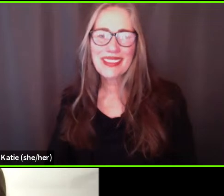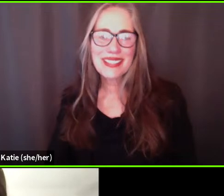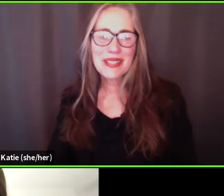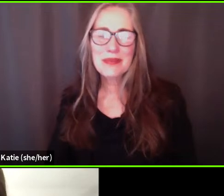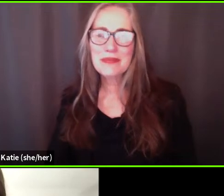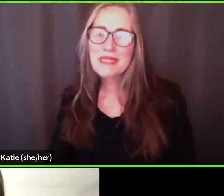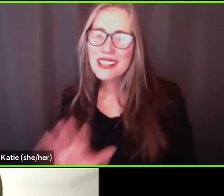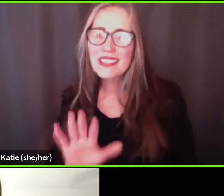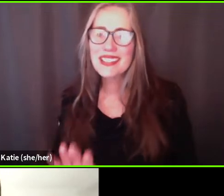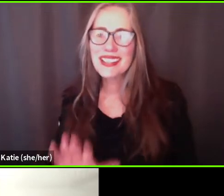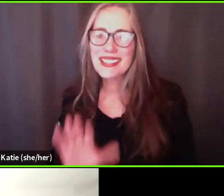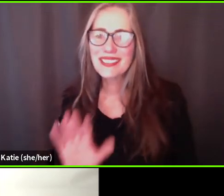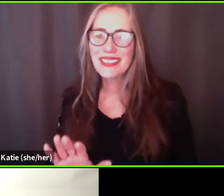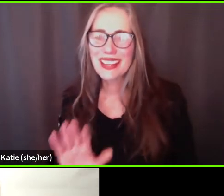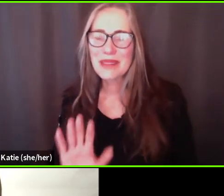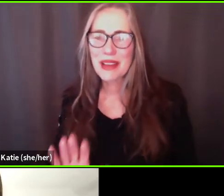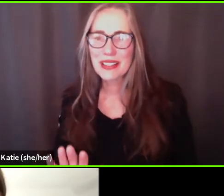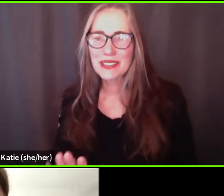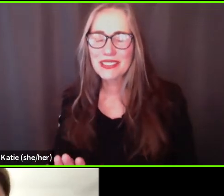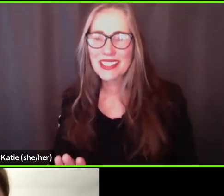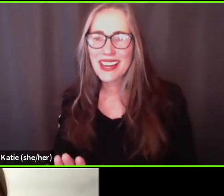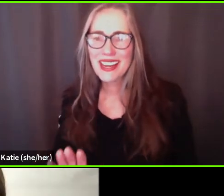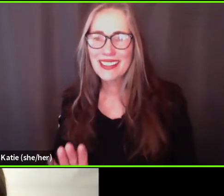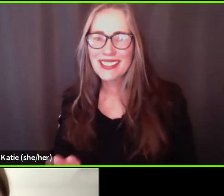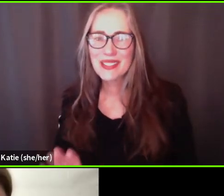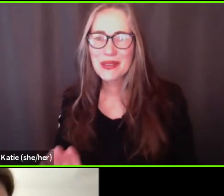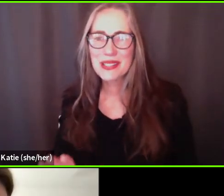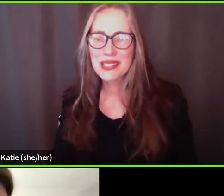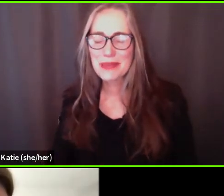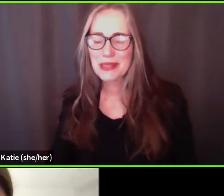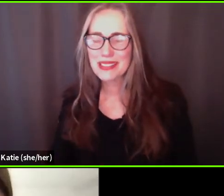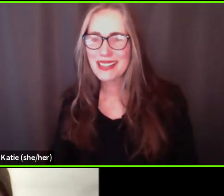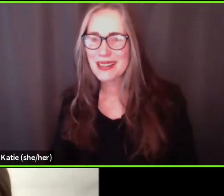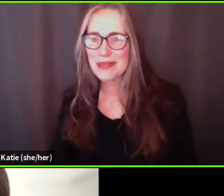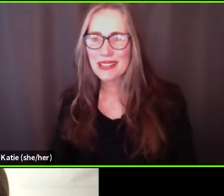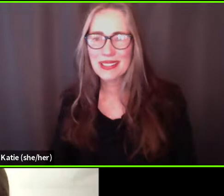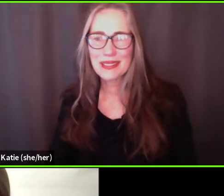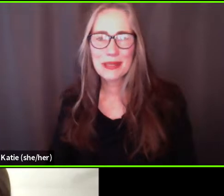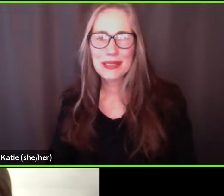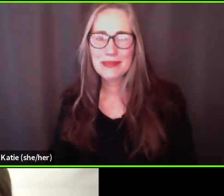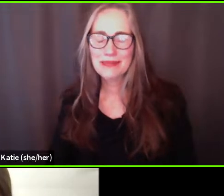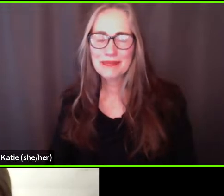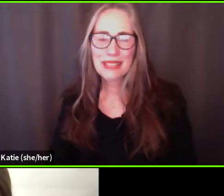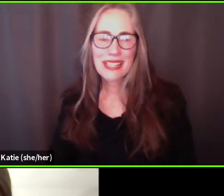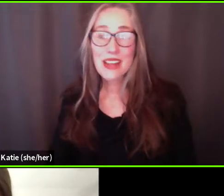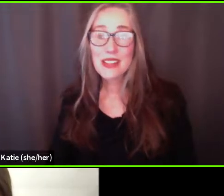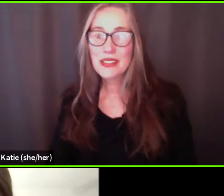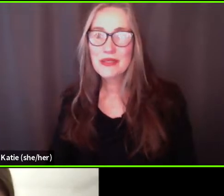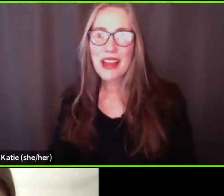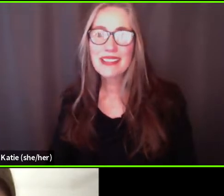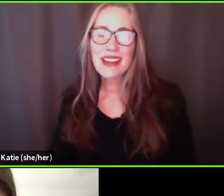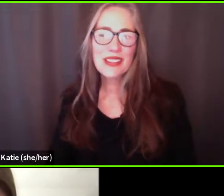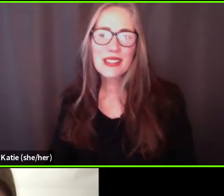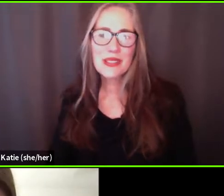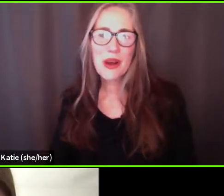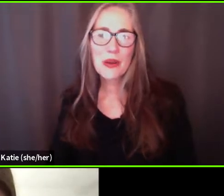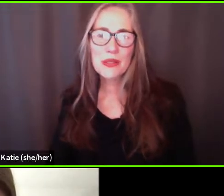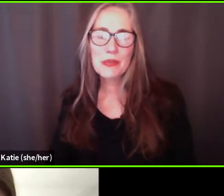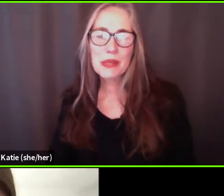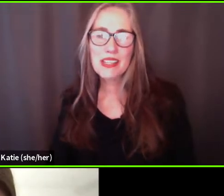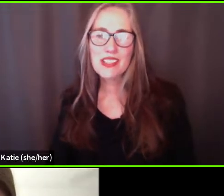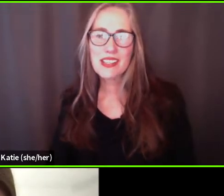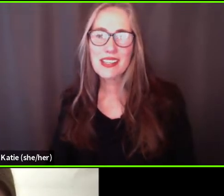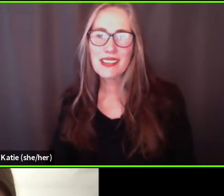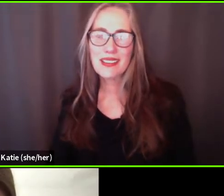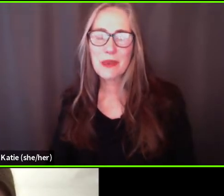with uh some you know sense of like i'm not gonna freak out just one step at a time here but now you can write now you can do a whole